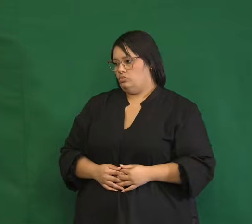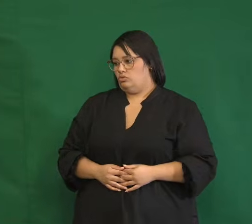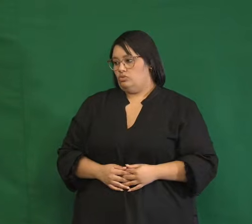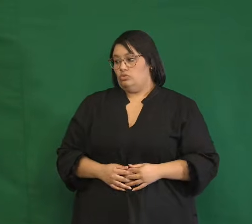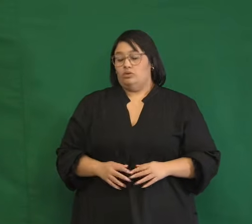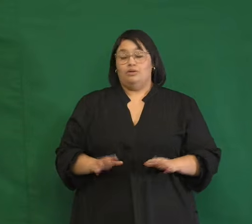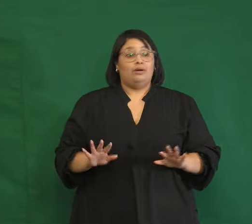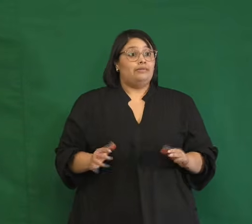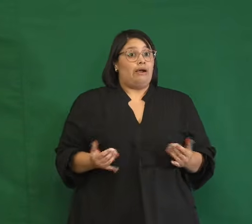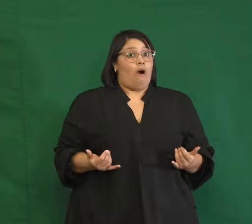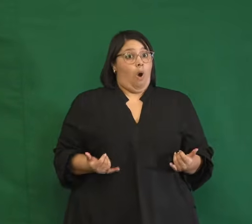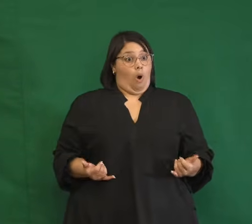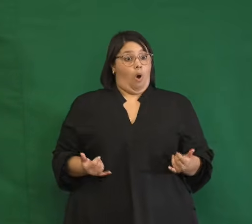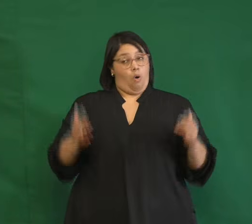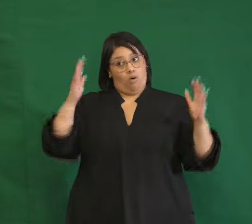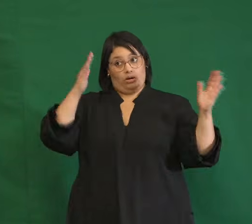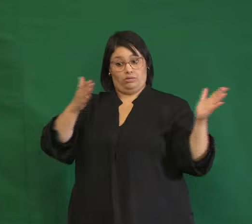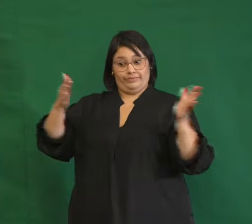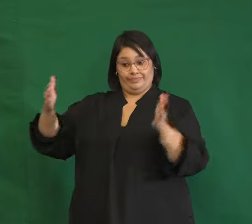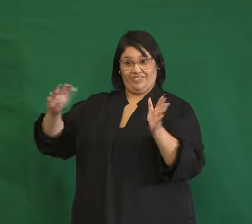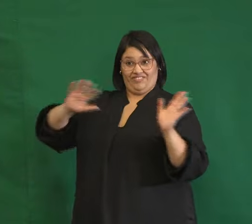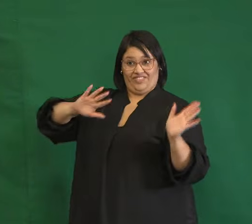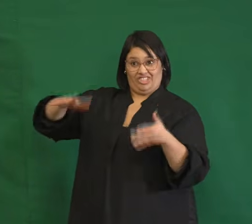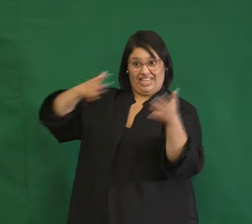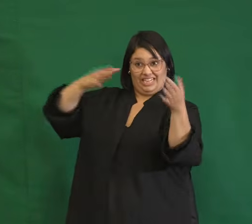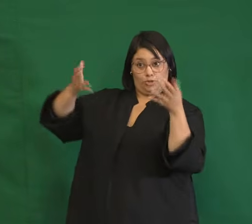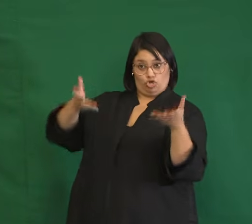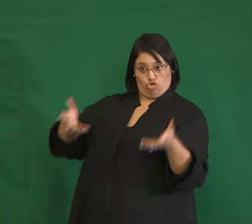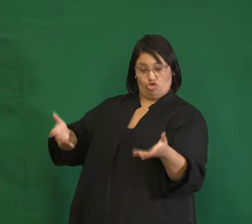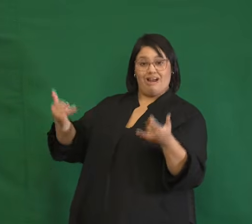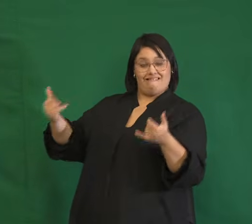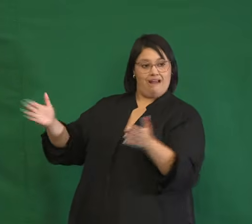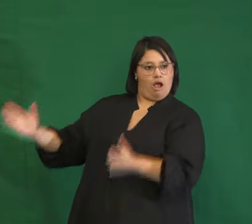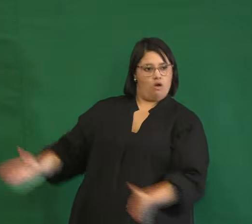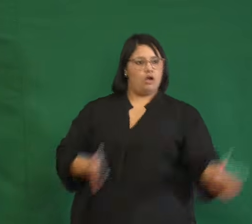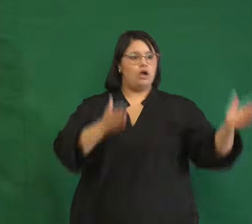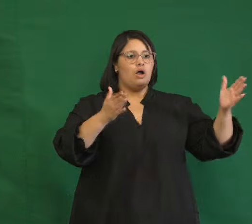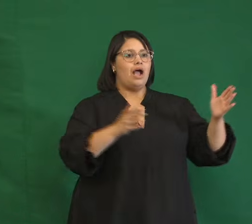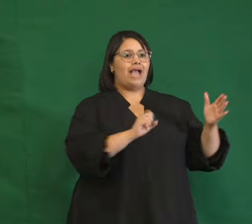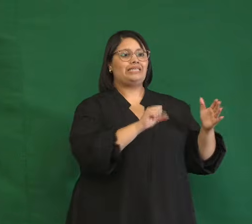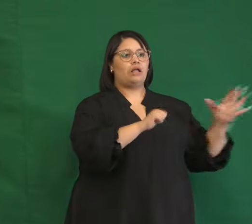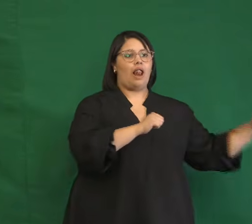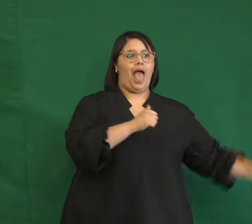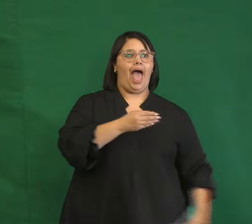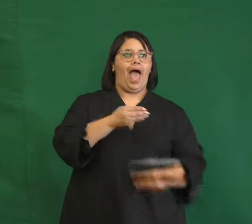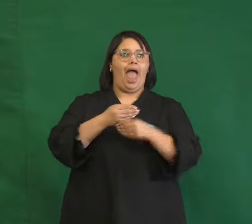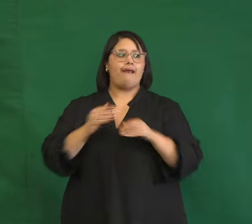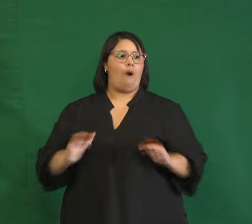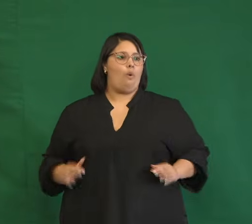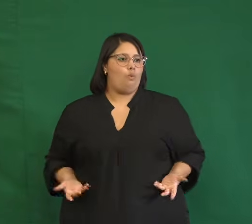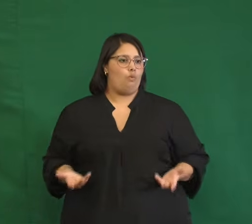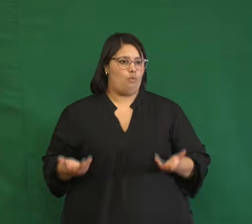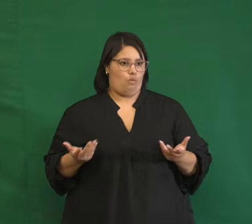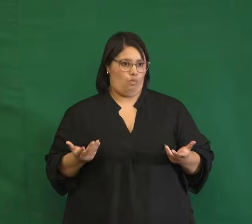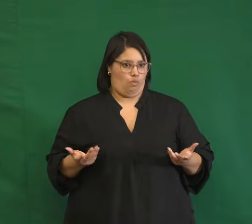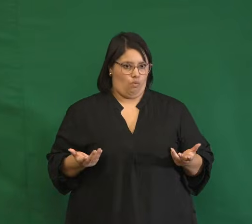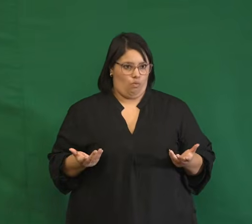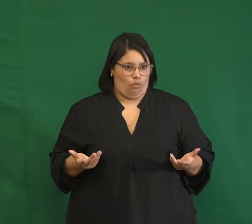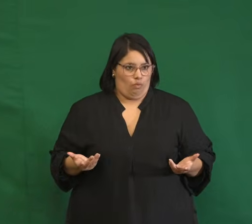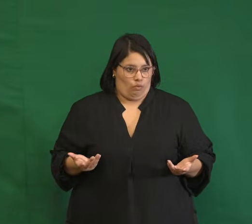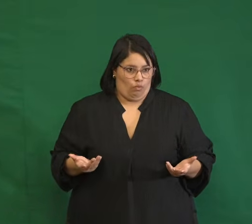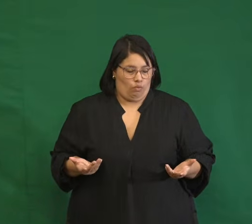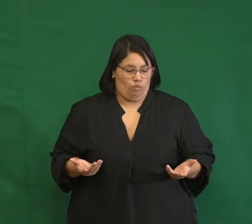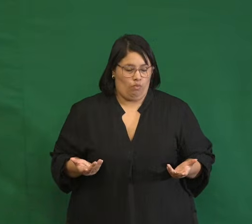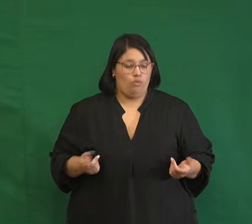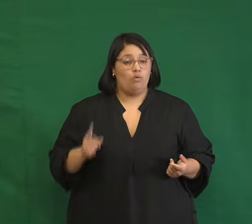Now, on to the business of adding South African Sign Language to the WordNet project. As with